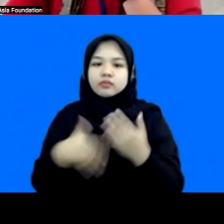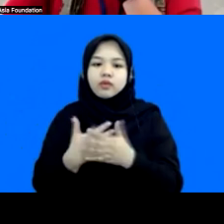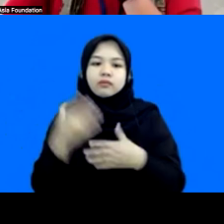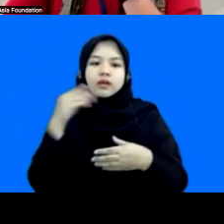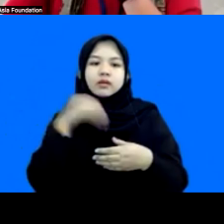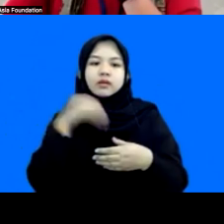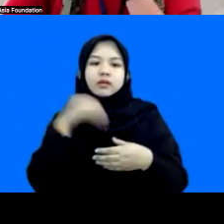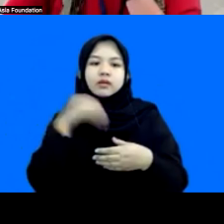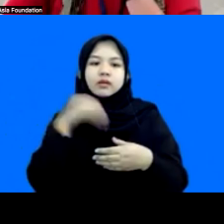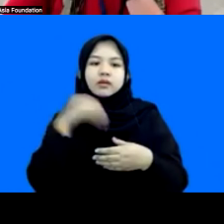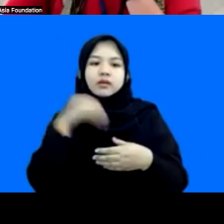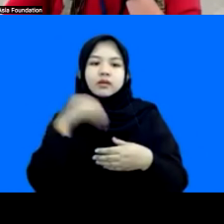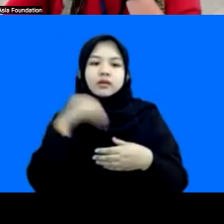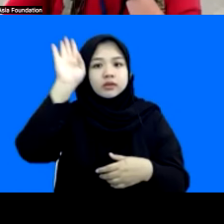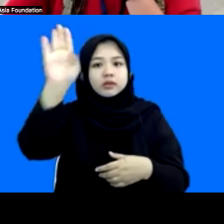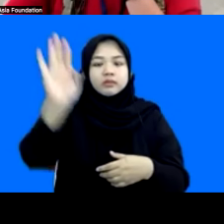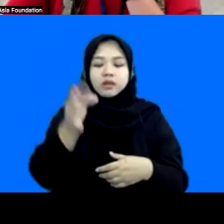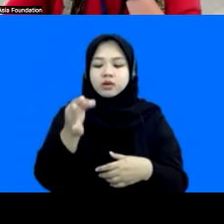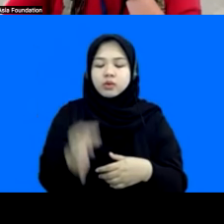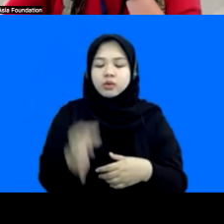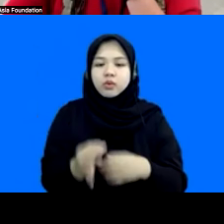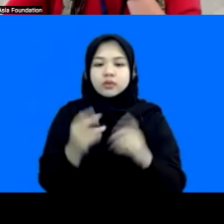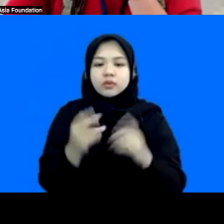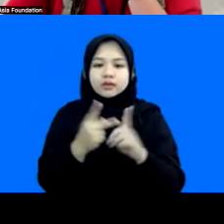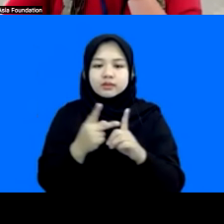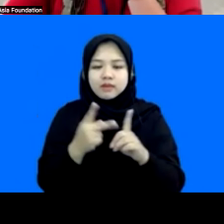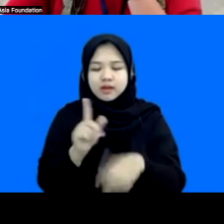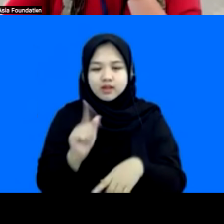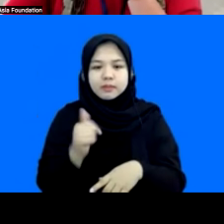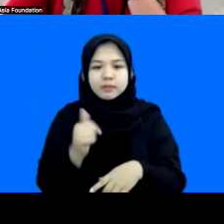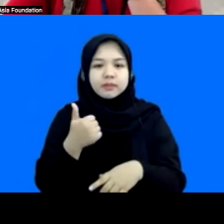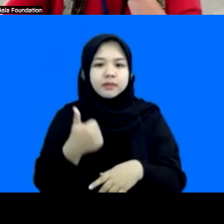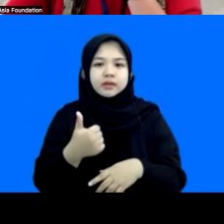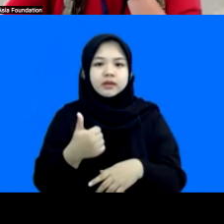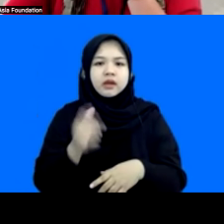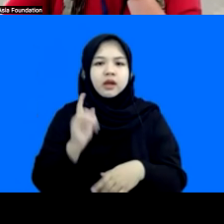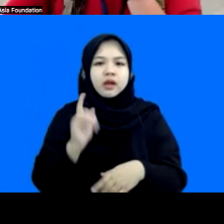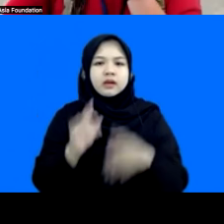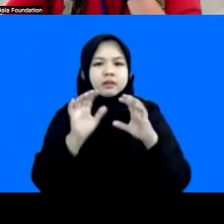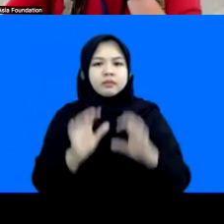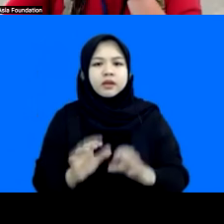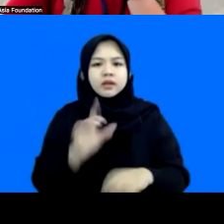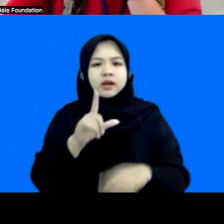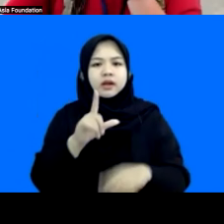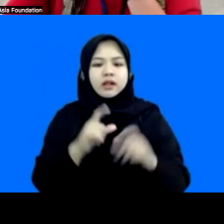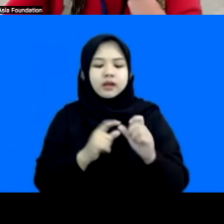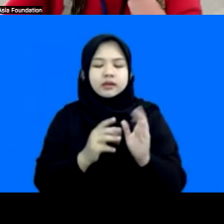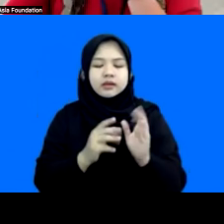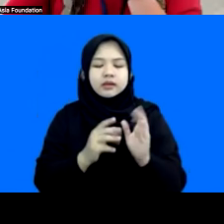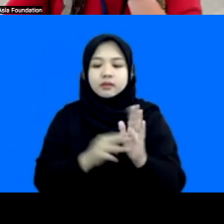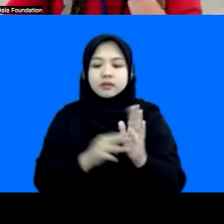that in the future, Semarang City will be better. Many civil society